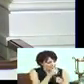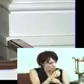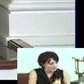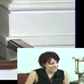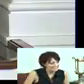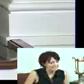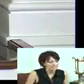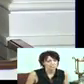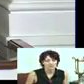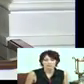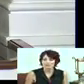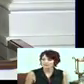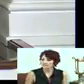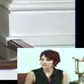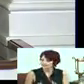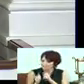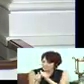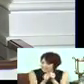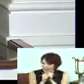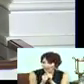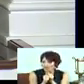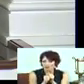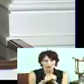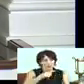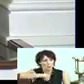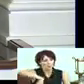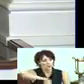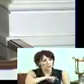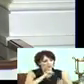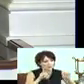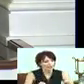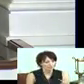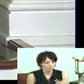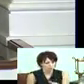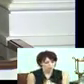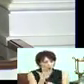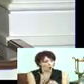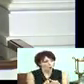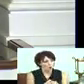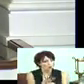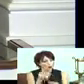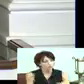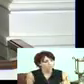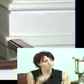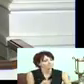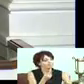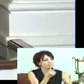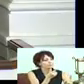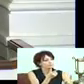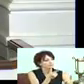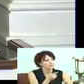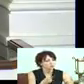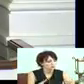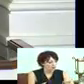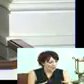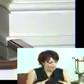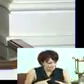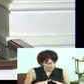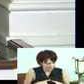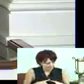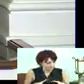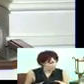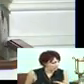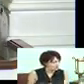together, we can find a place of growth on a journey to completeness. We can learn the way of